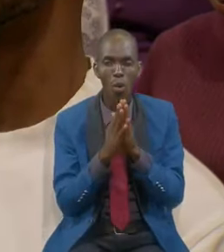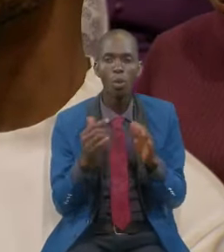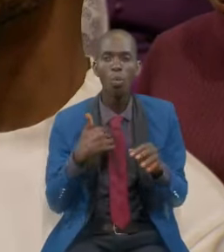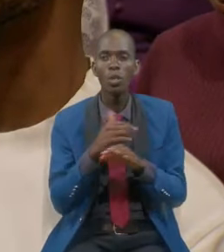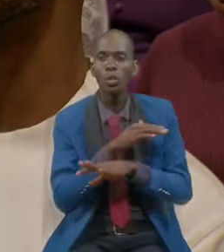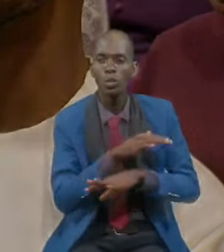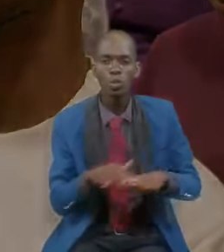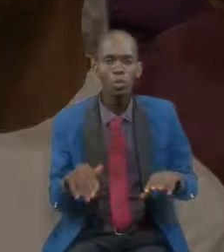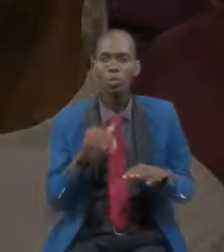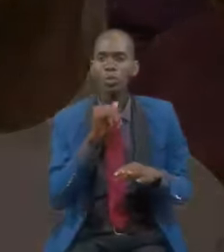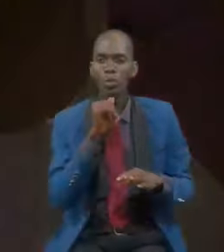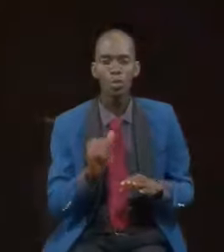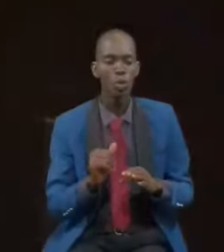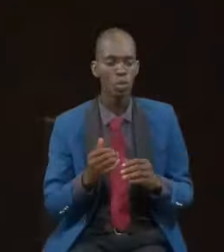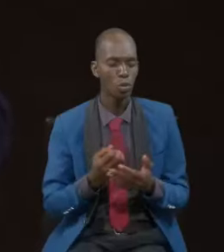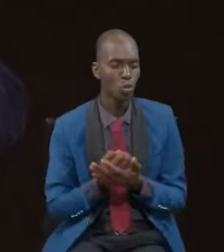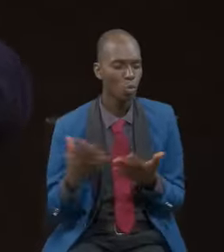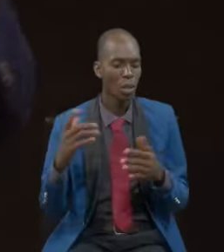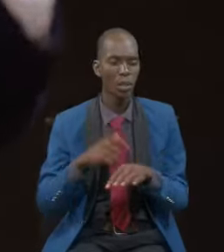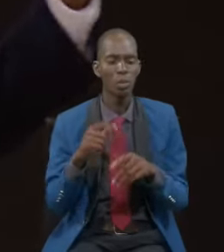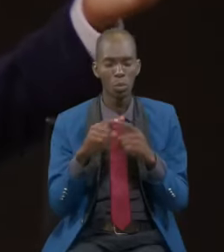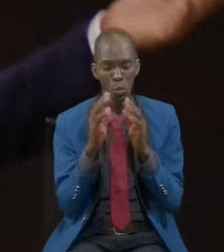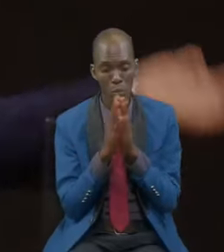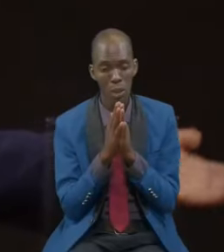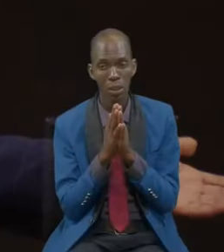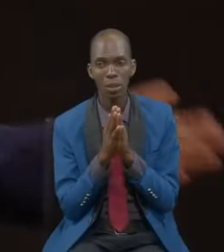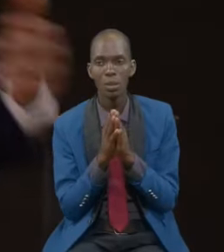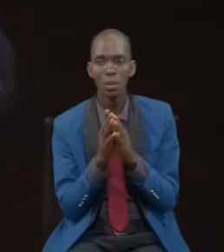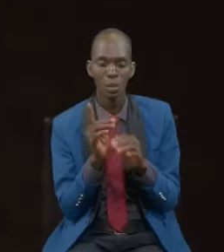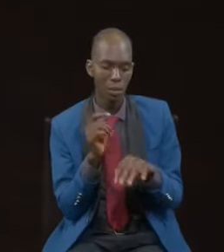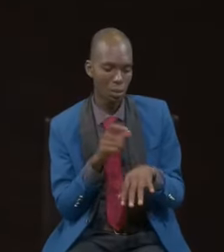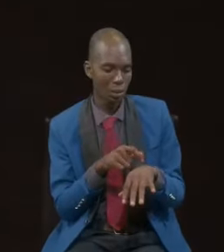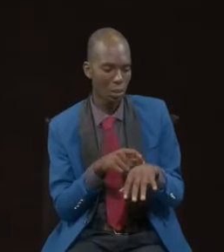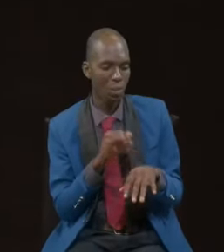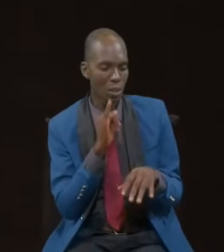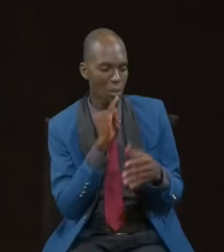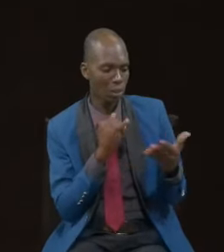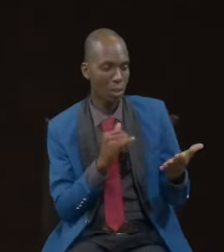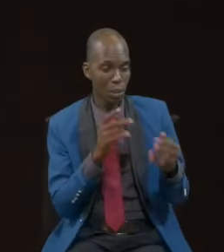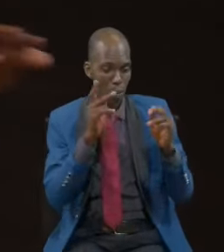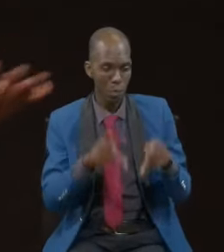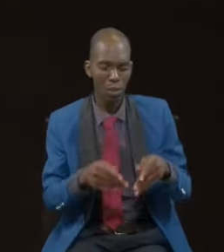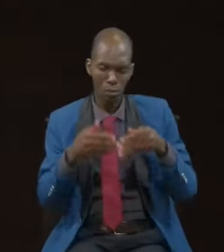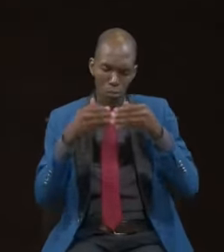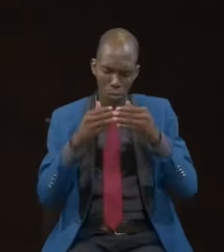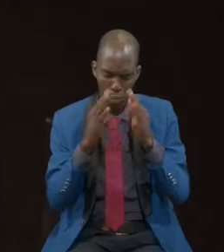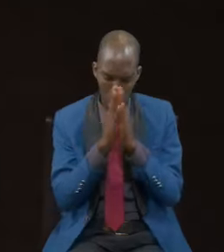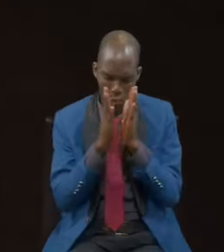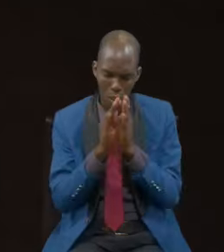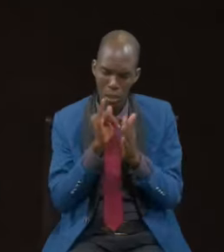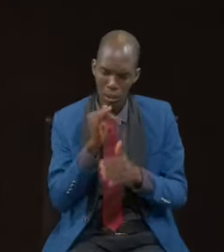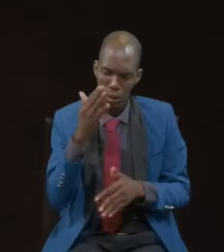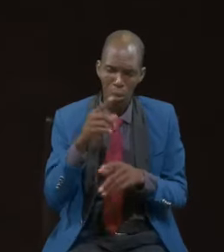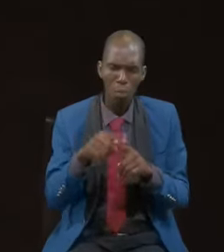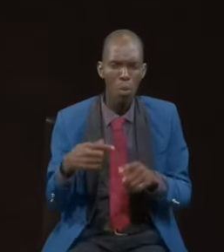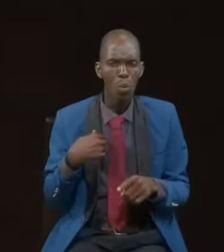we don't give the time to pray. The time is there. The person leading the prayer is leading the prayer, but we're not